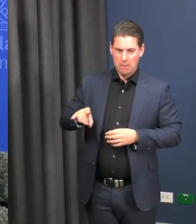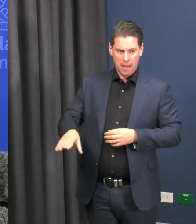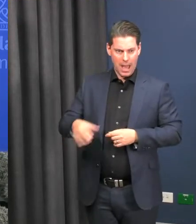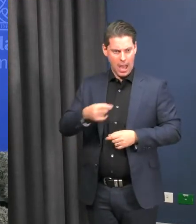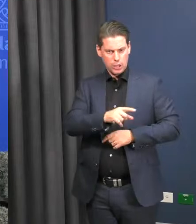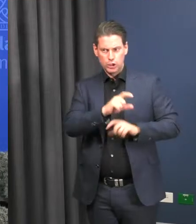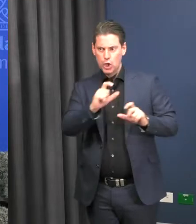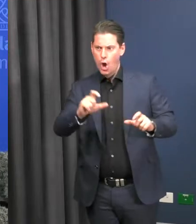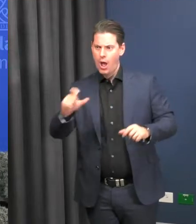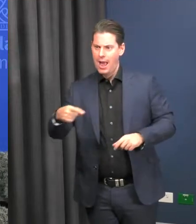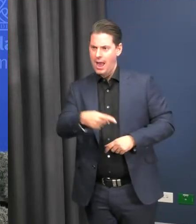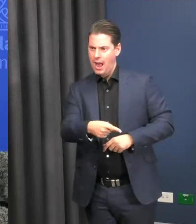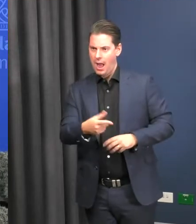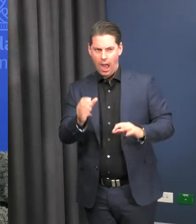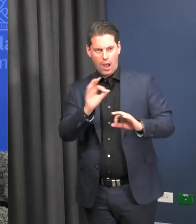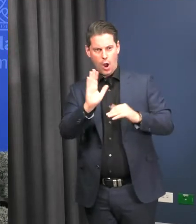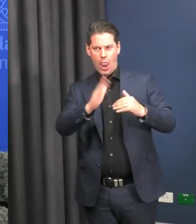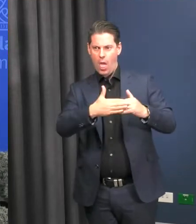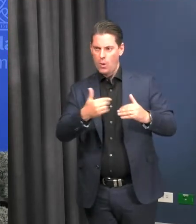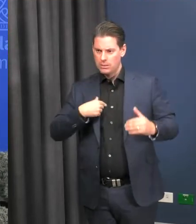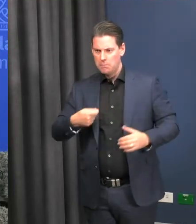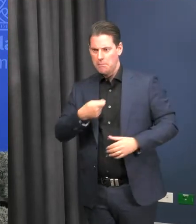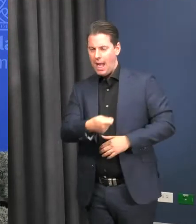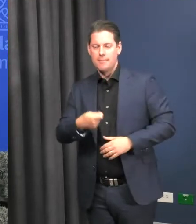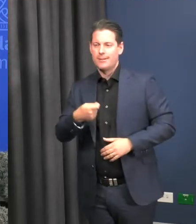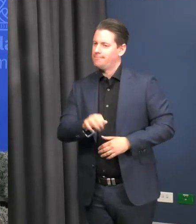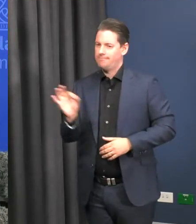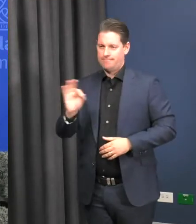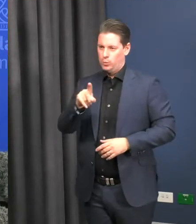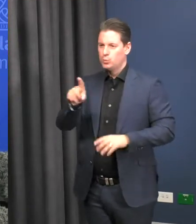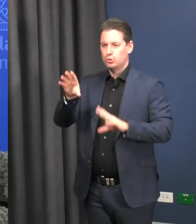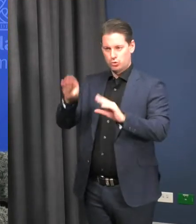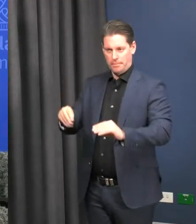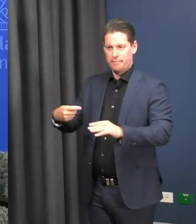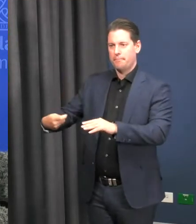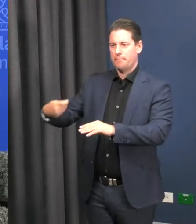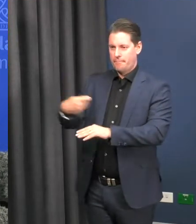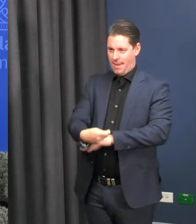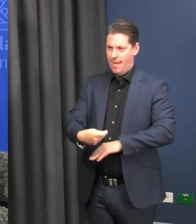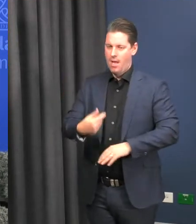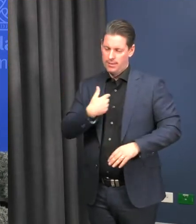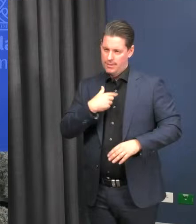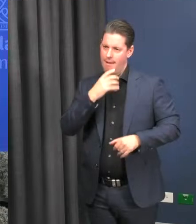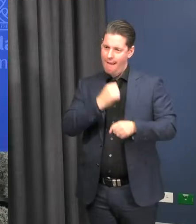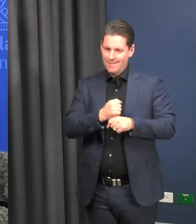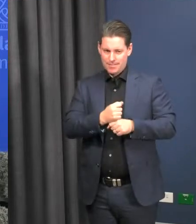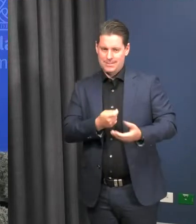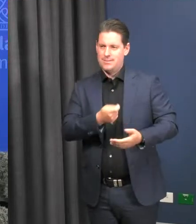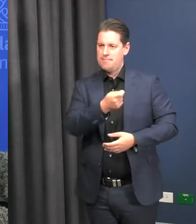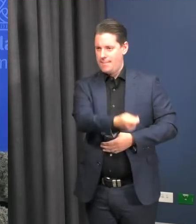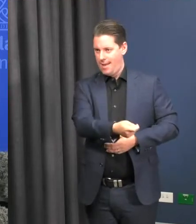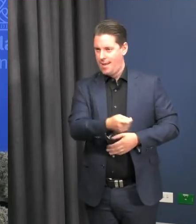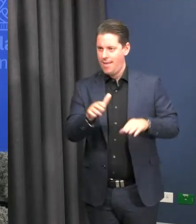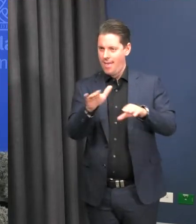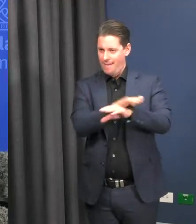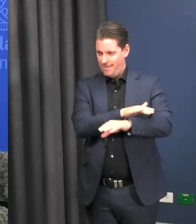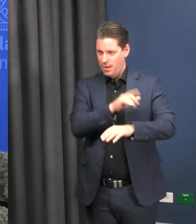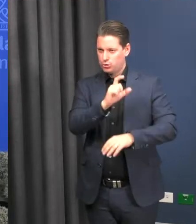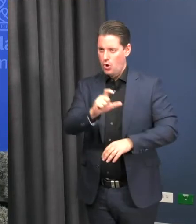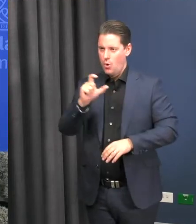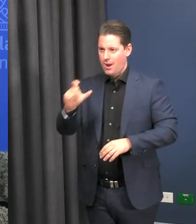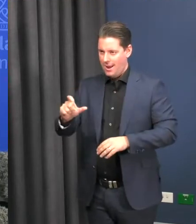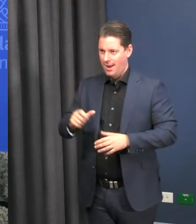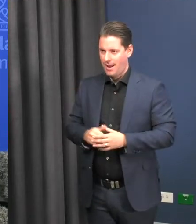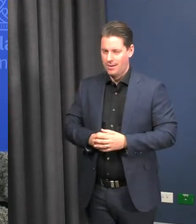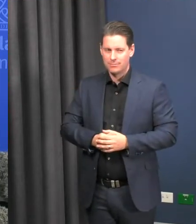for the event that is occurring. Today, I also reiterate that we'll provide